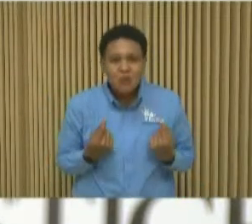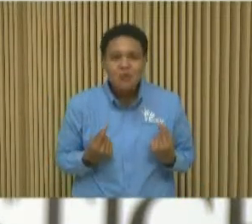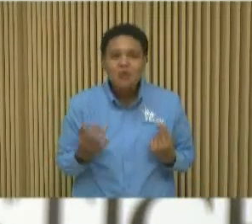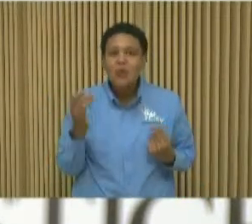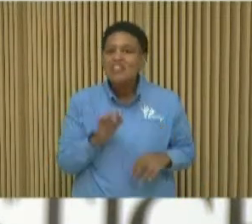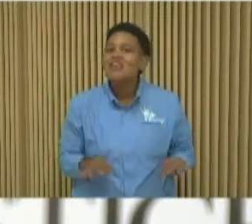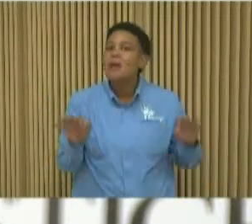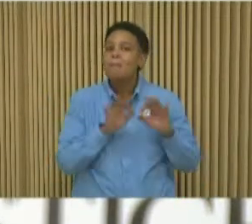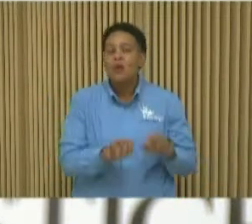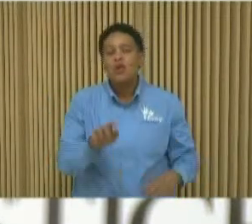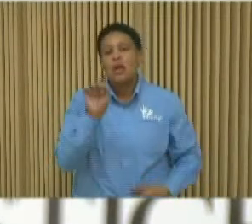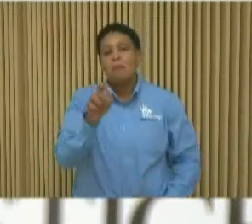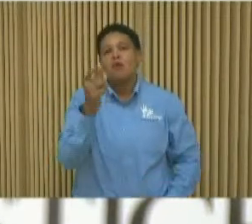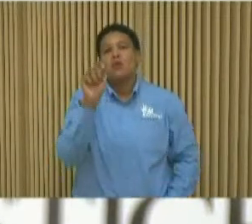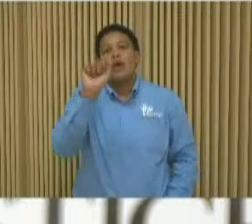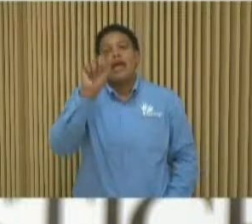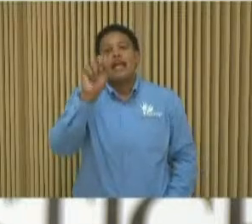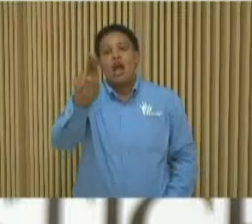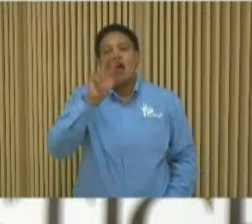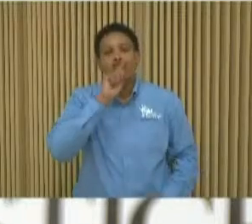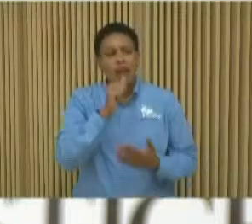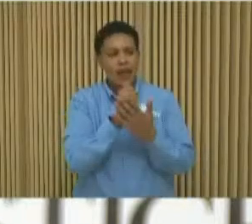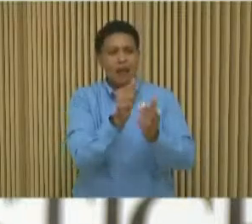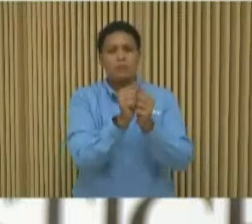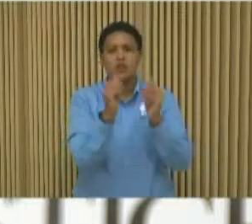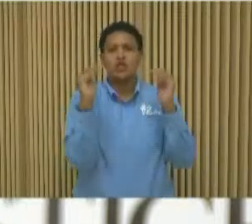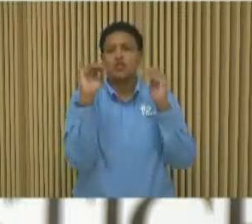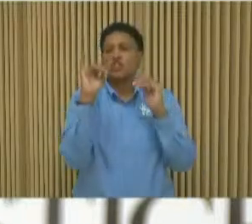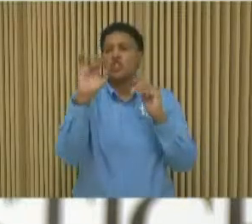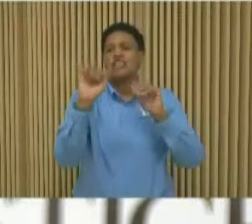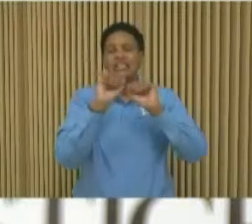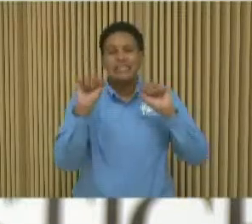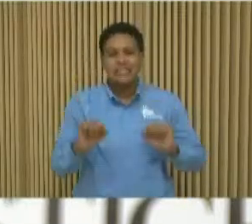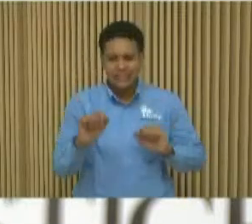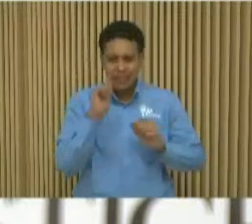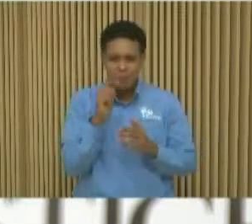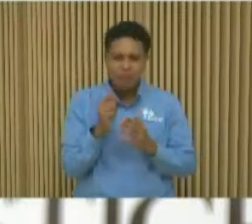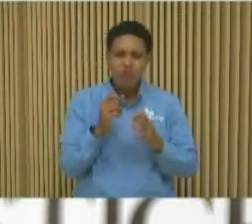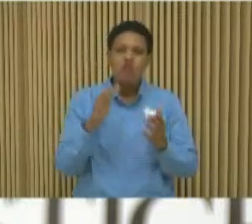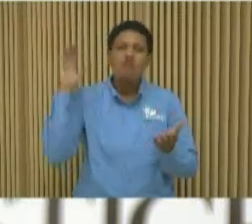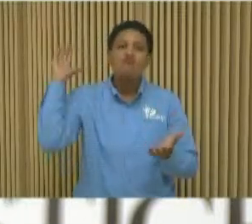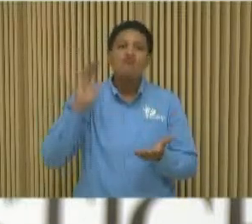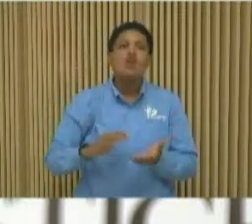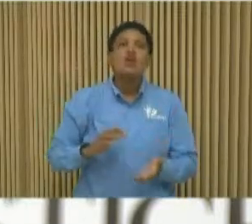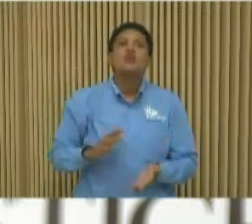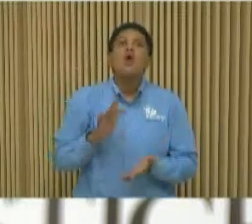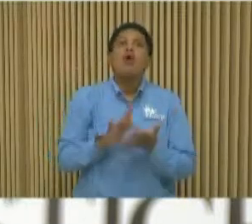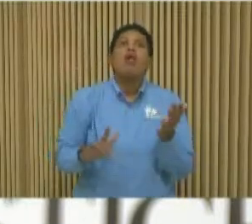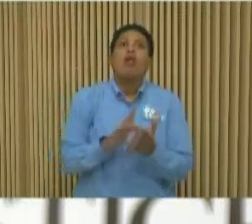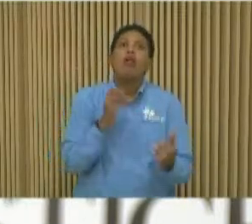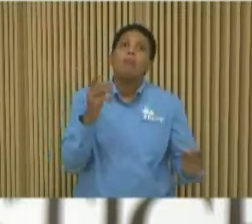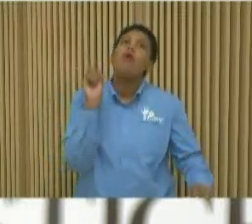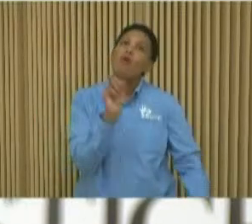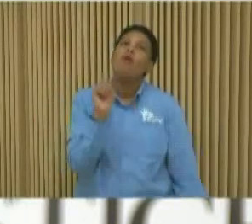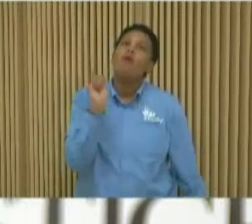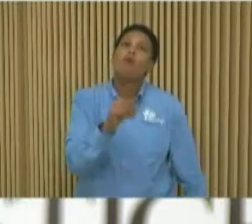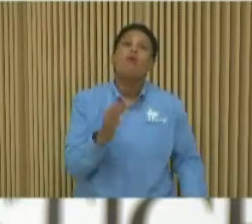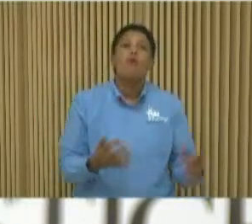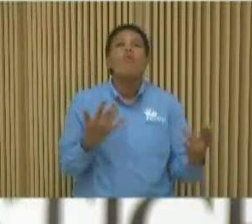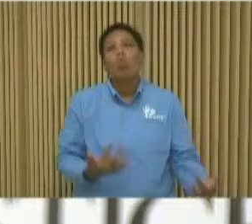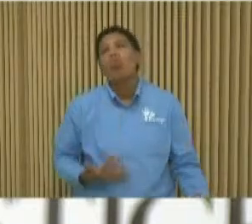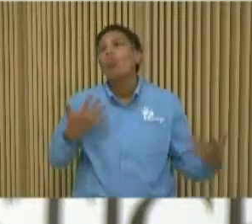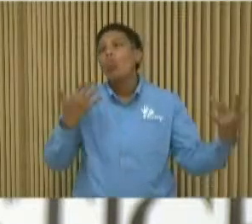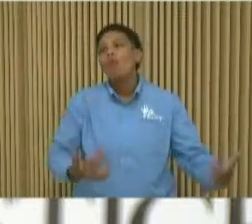do ADR. It helps with the justice system. It reduces the backlog of cases. It takes people out of the